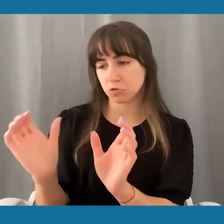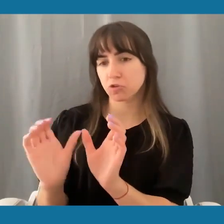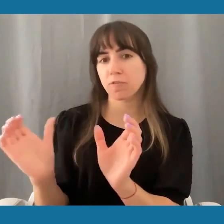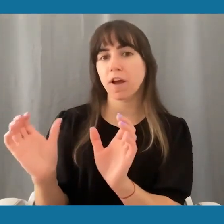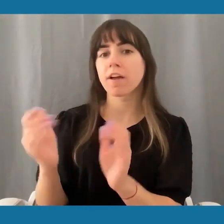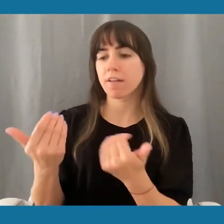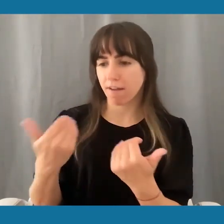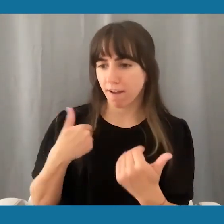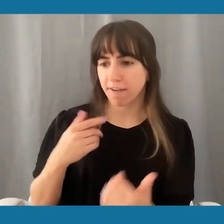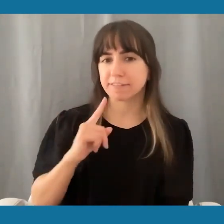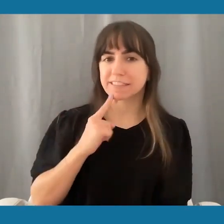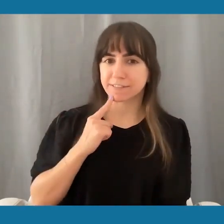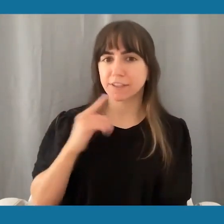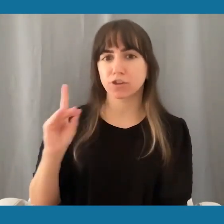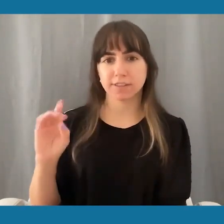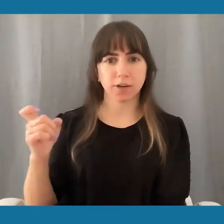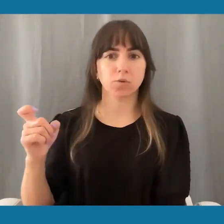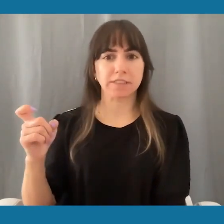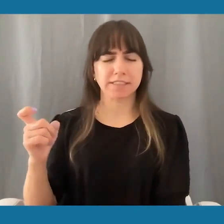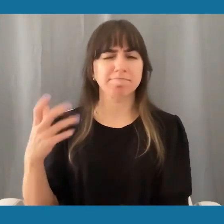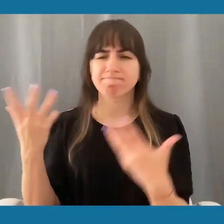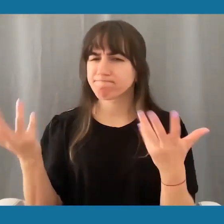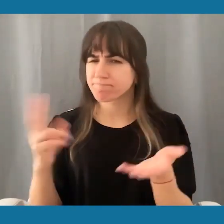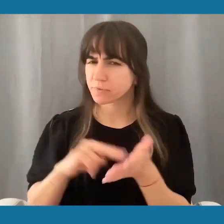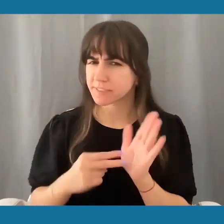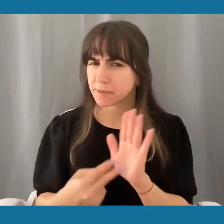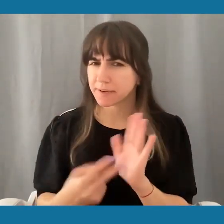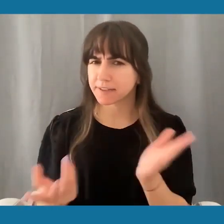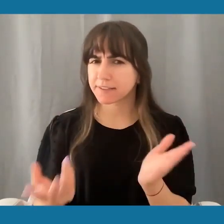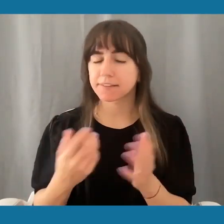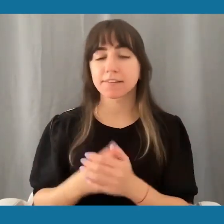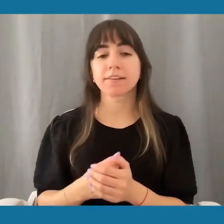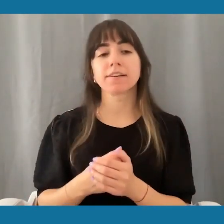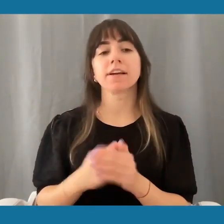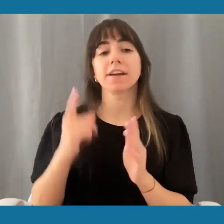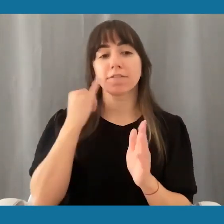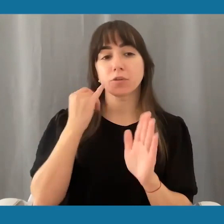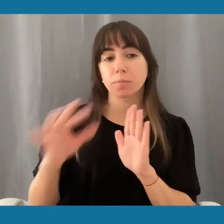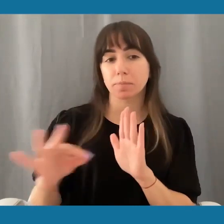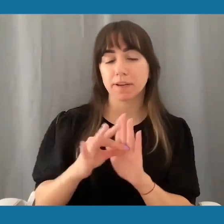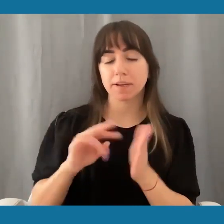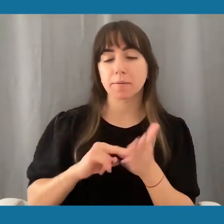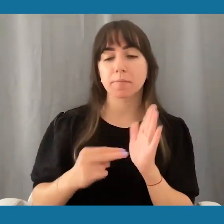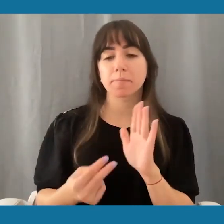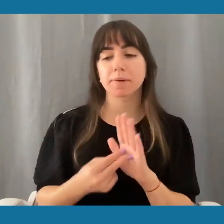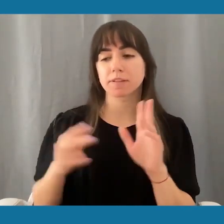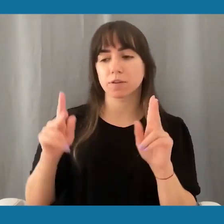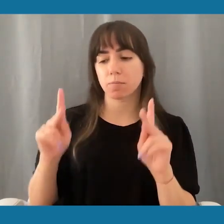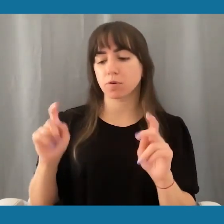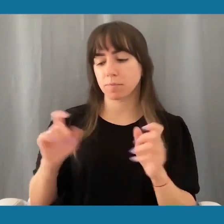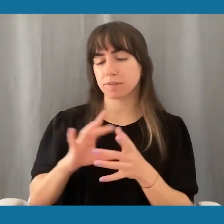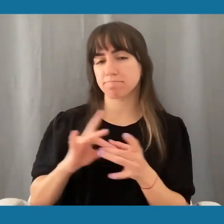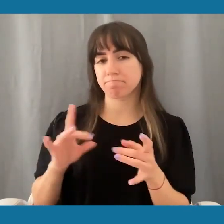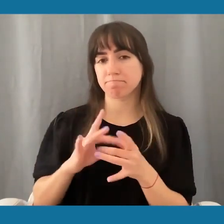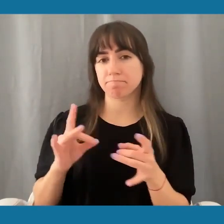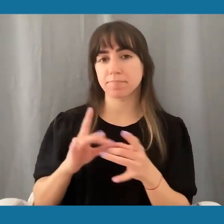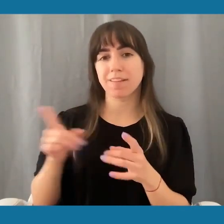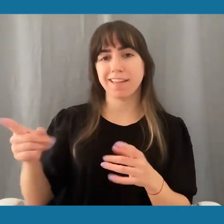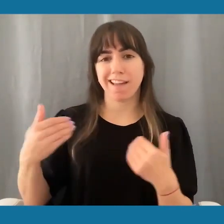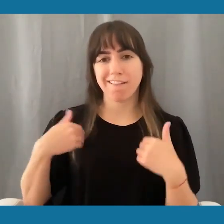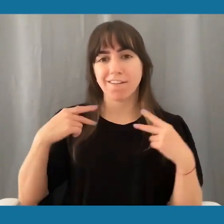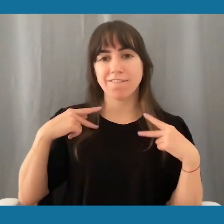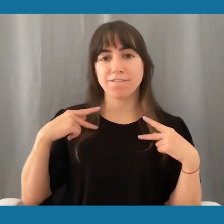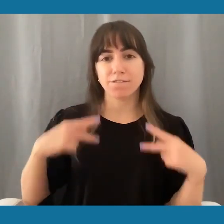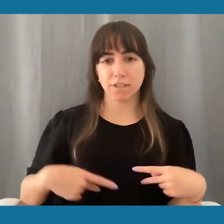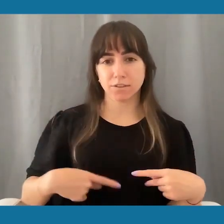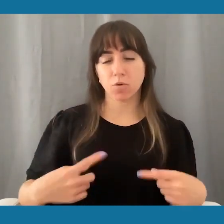that mean? If selecting that option, an individual has to state they have a physical or mental impairment that occurred prior to age